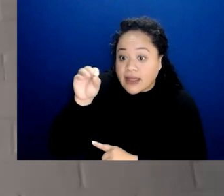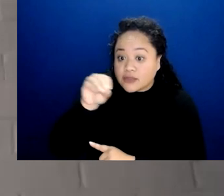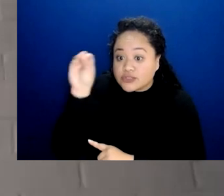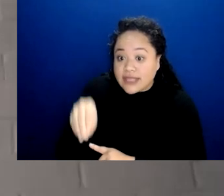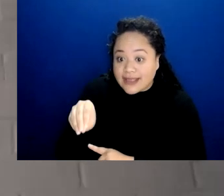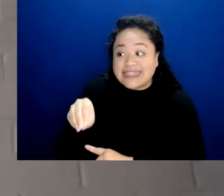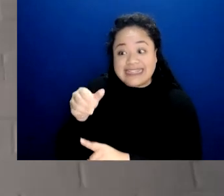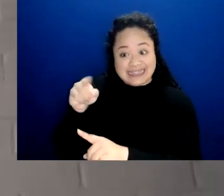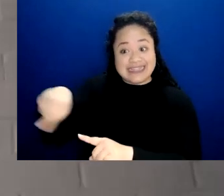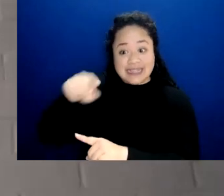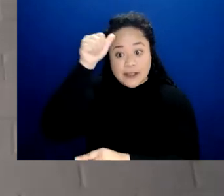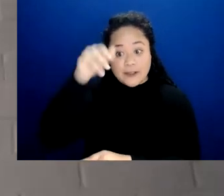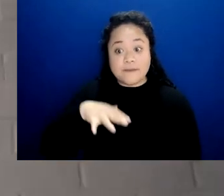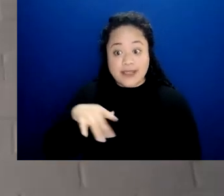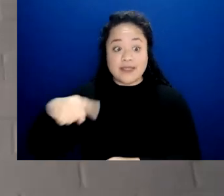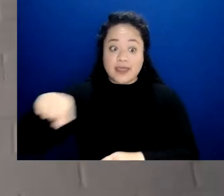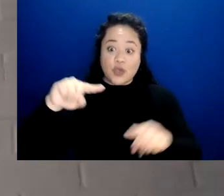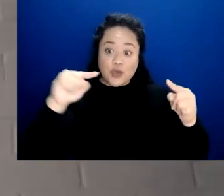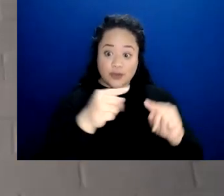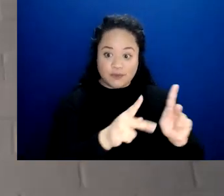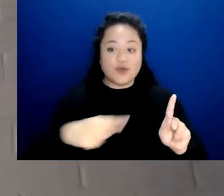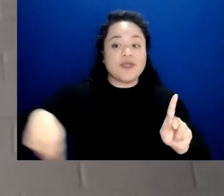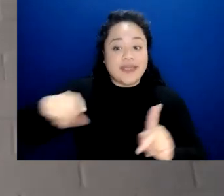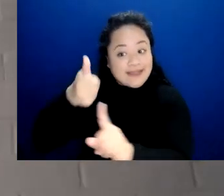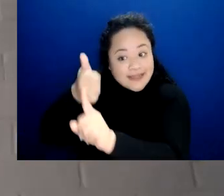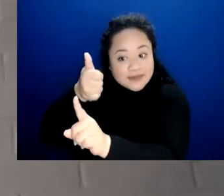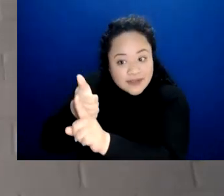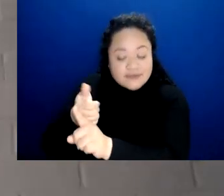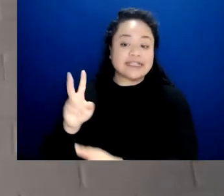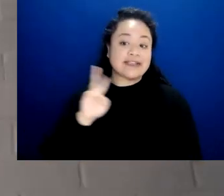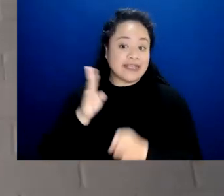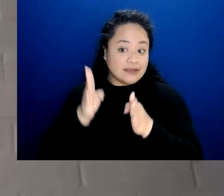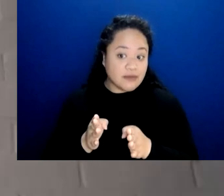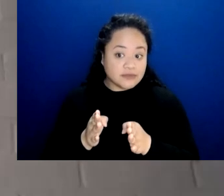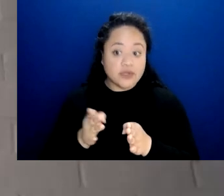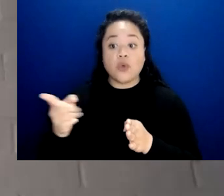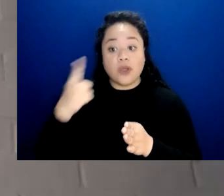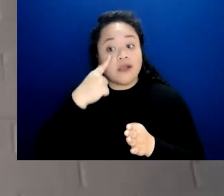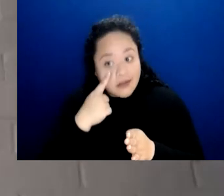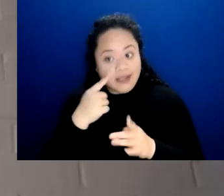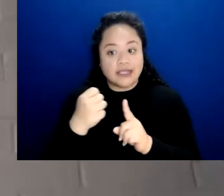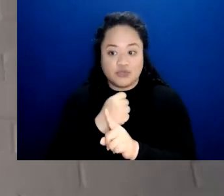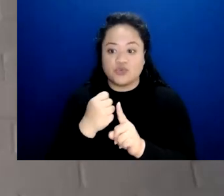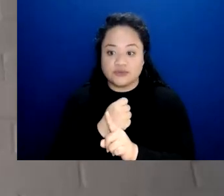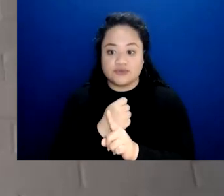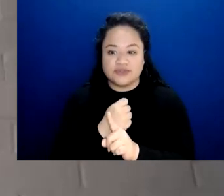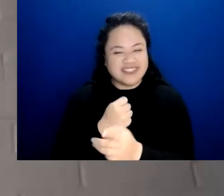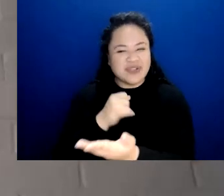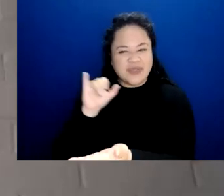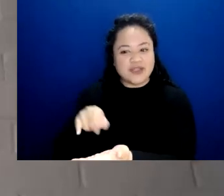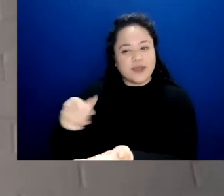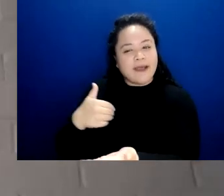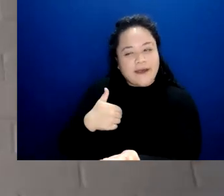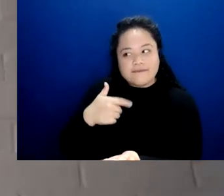either victims or witnesses of abuse. So you have the traumas that each one of that Jesse and Jeff were talking